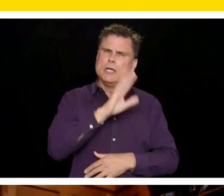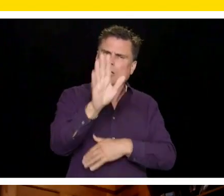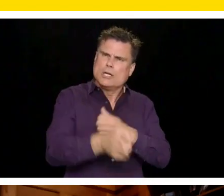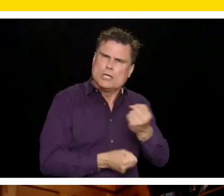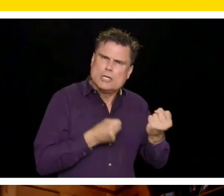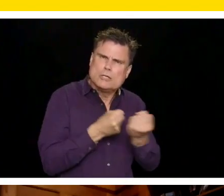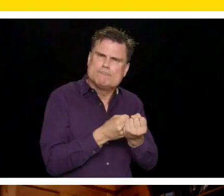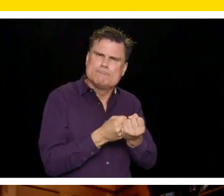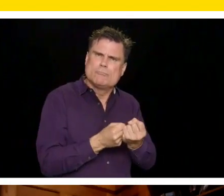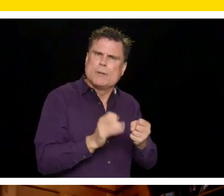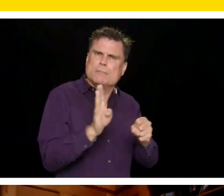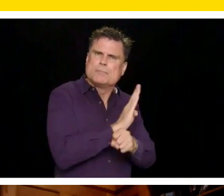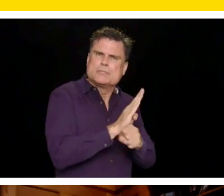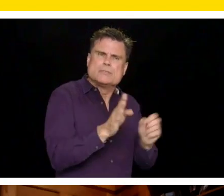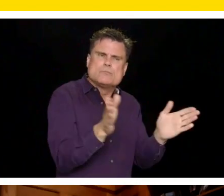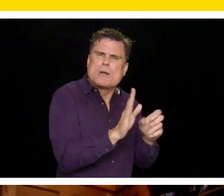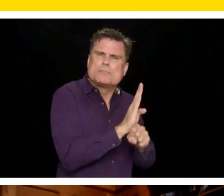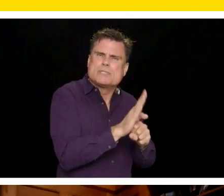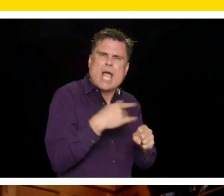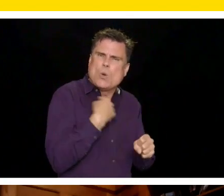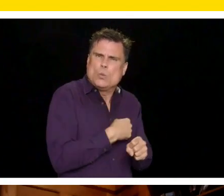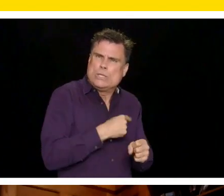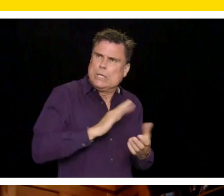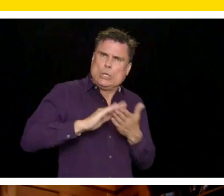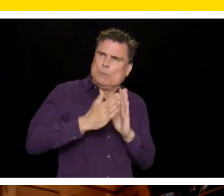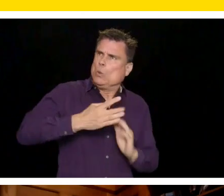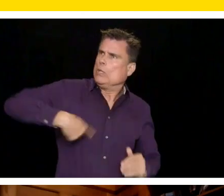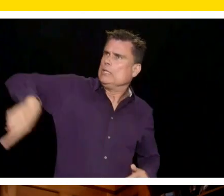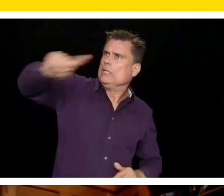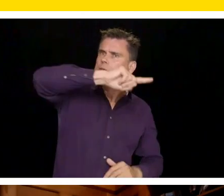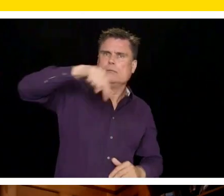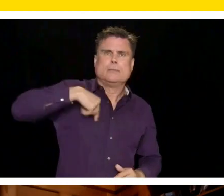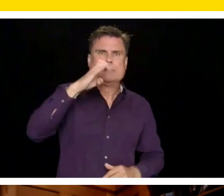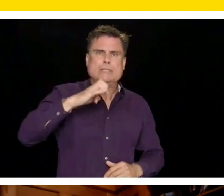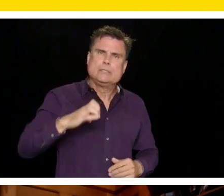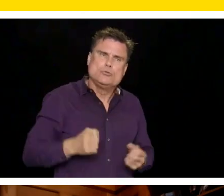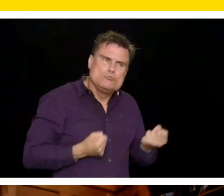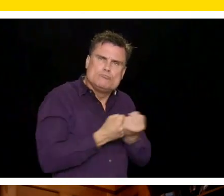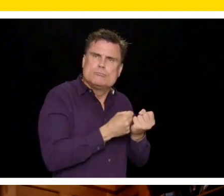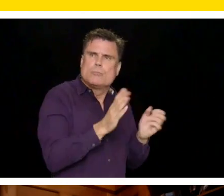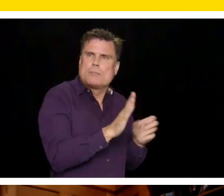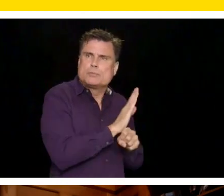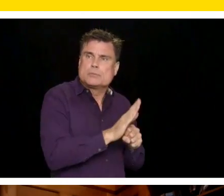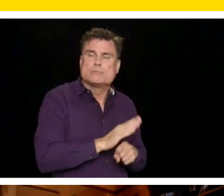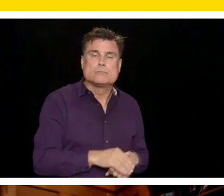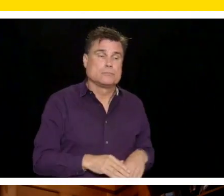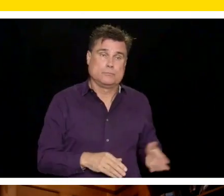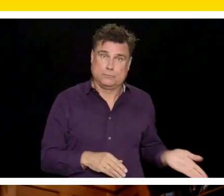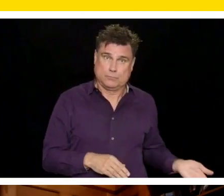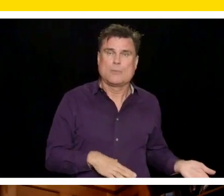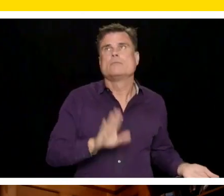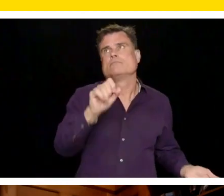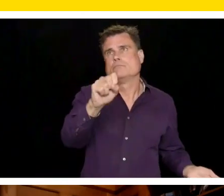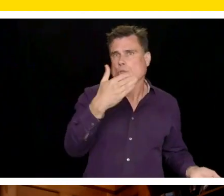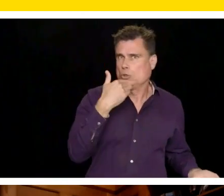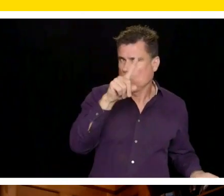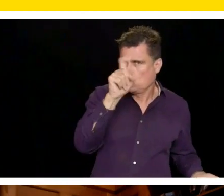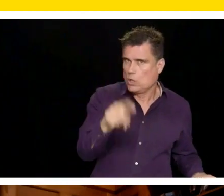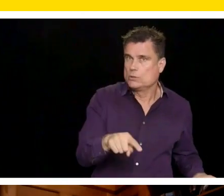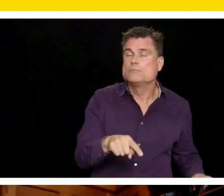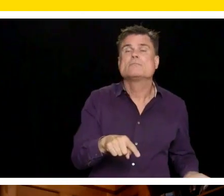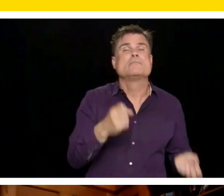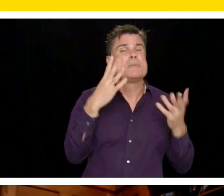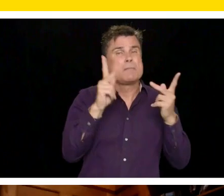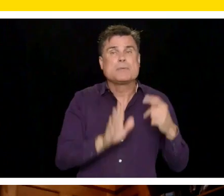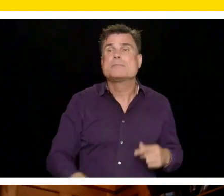been supporting our local small businesses as they've been able to reopen in new and innovative ways, just because, like, personally, I want to make